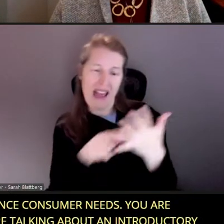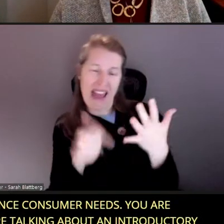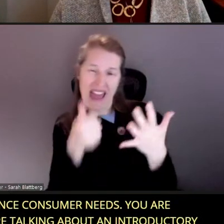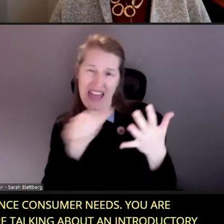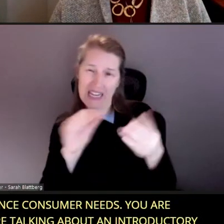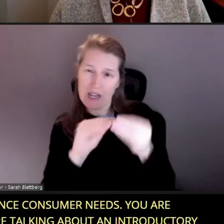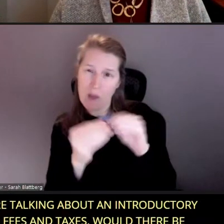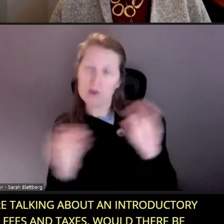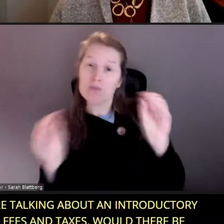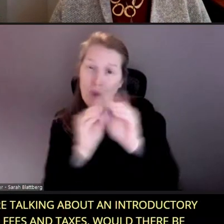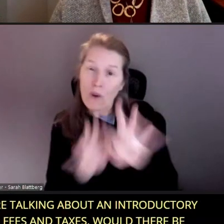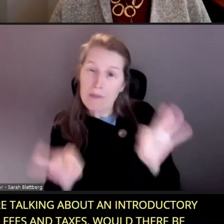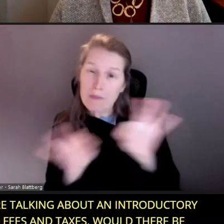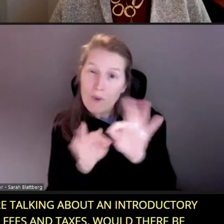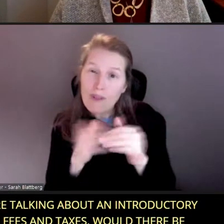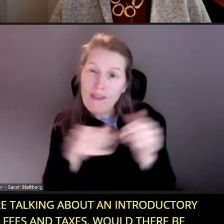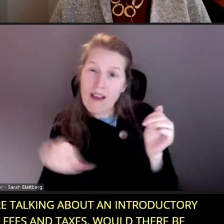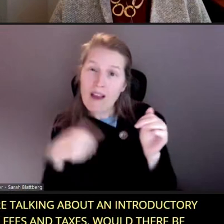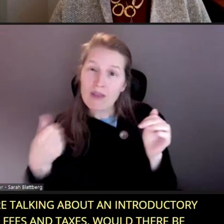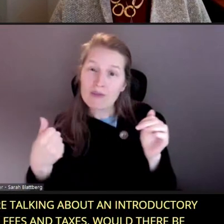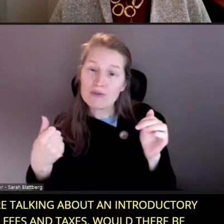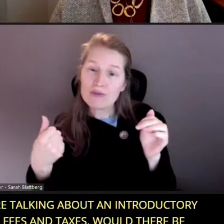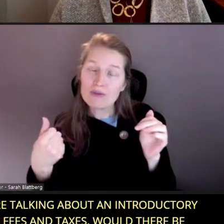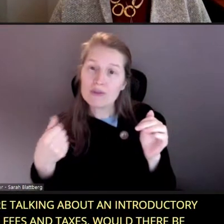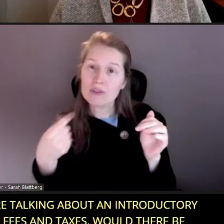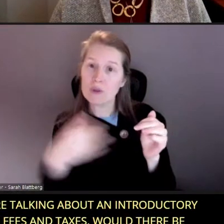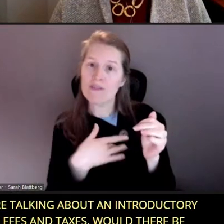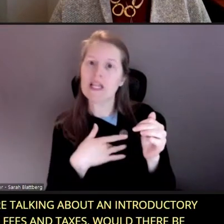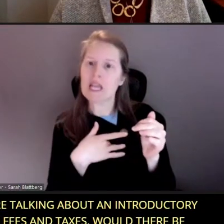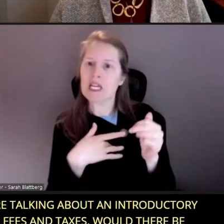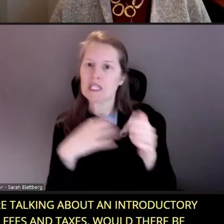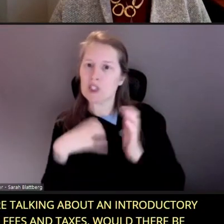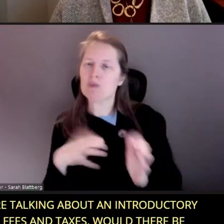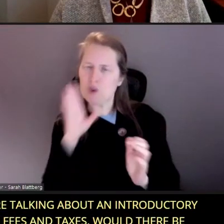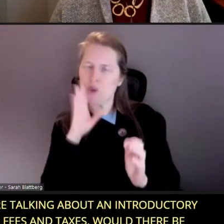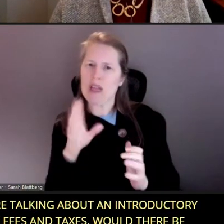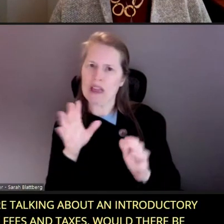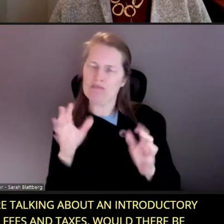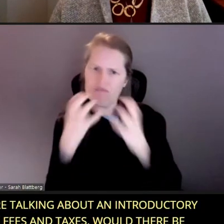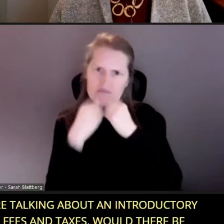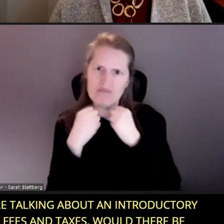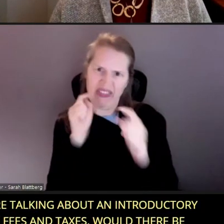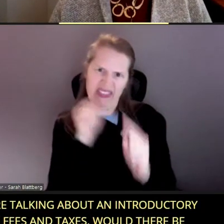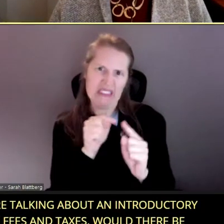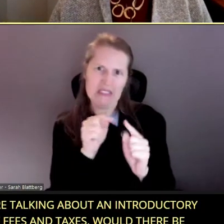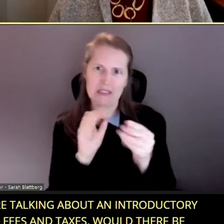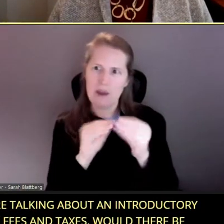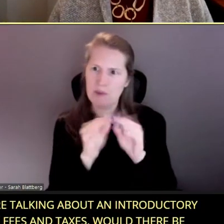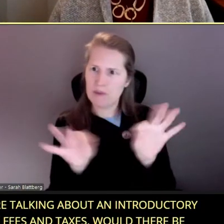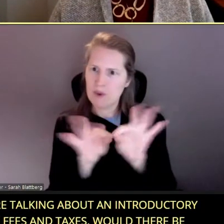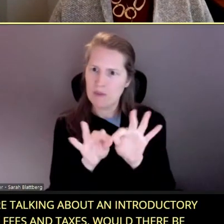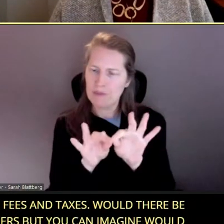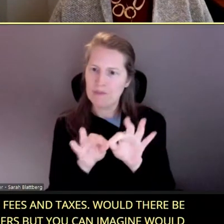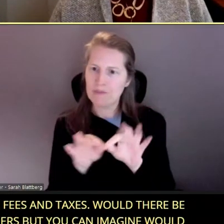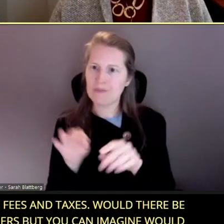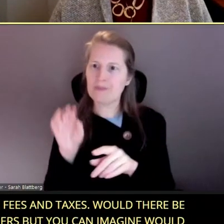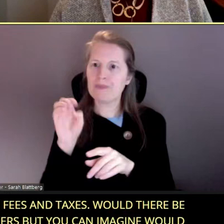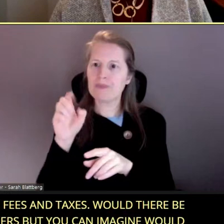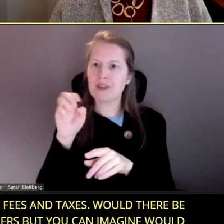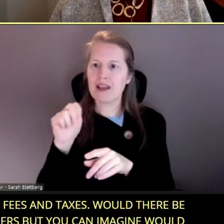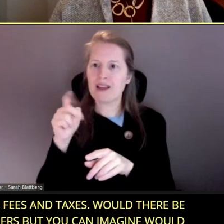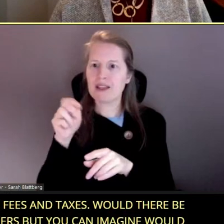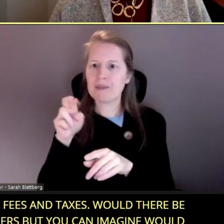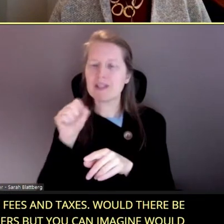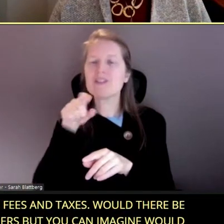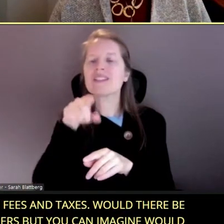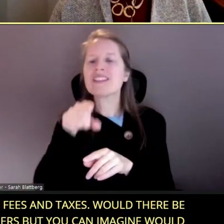others that you can imagine would be more of a priority than others? So to me, this is actually an empirical question. This